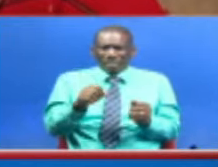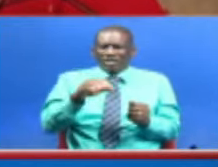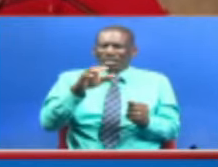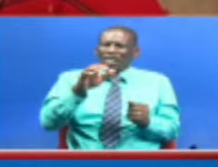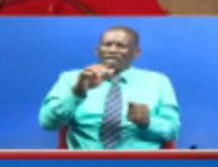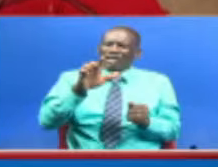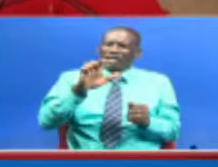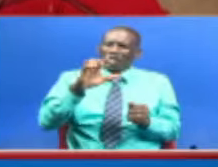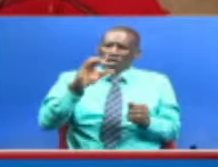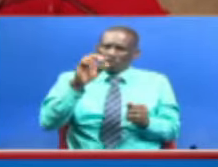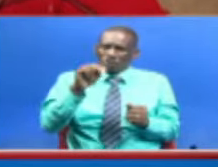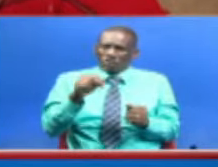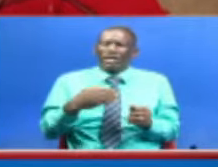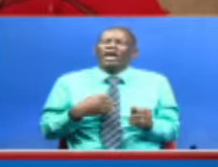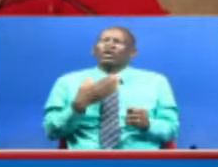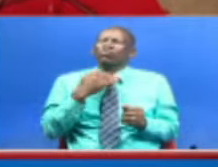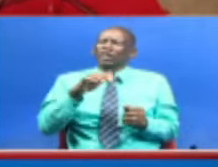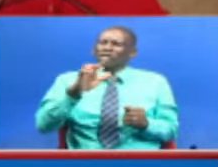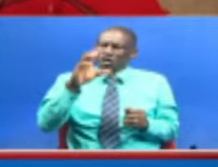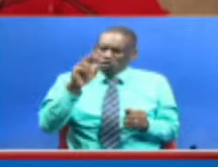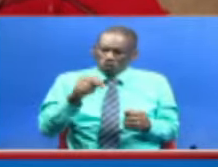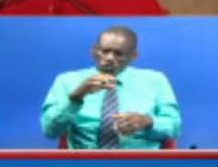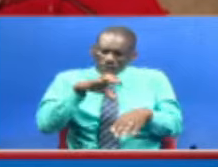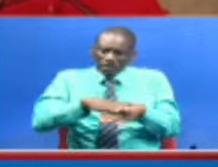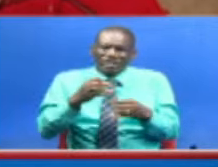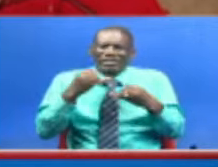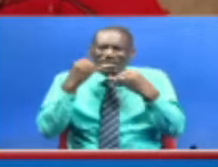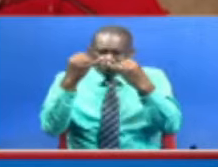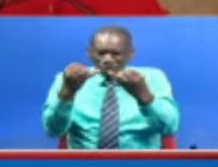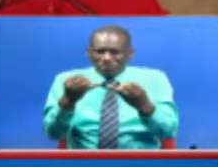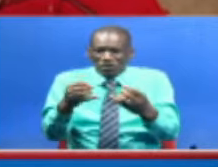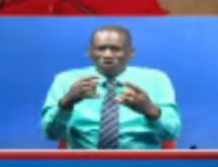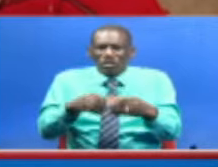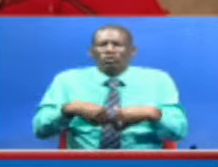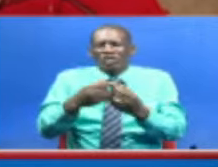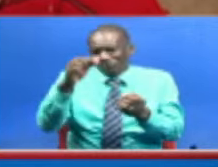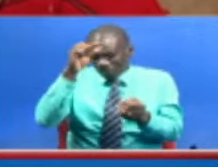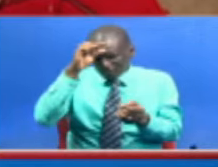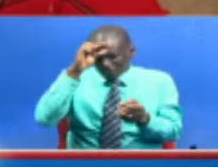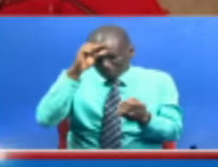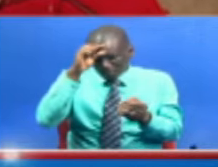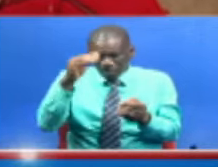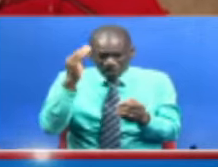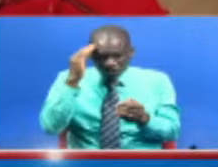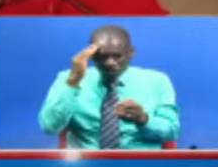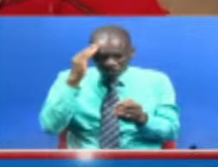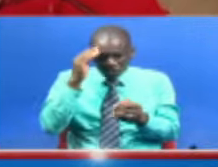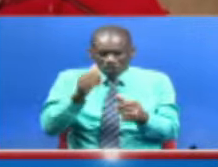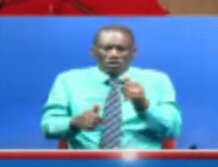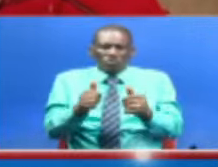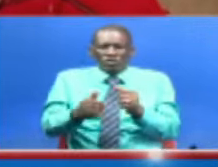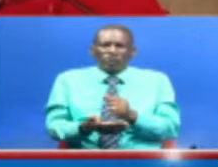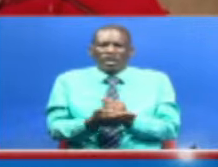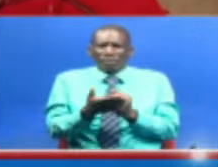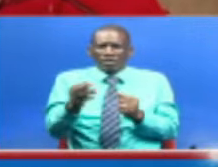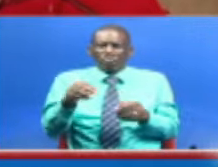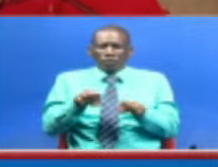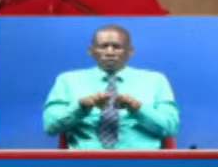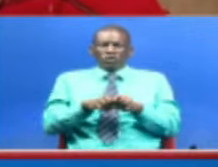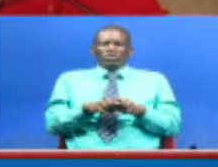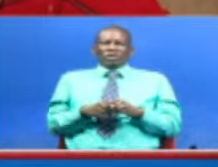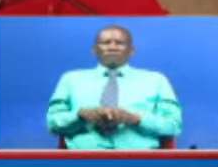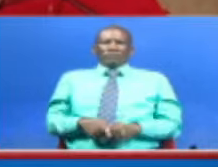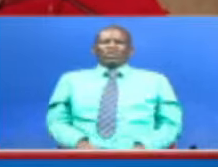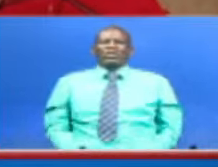came. And I want Leon to take this information to give the government a knowledge which will help them also. Leon,